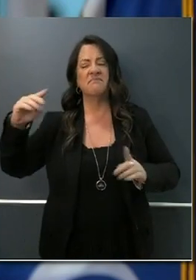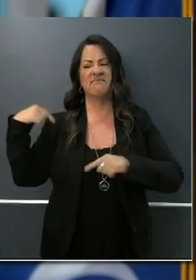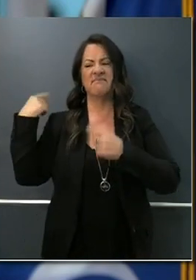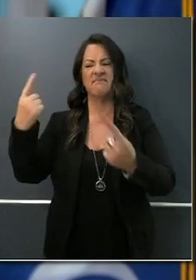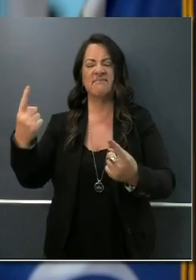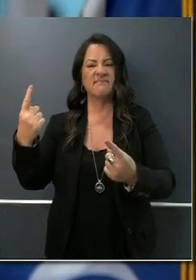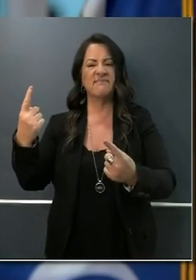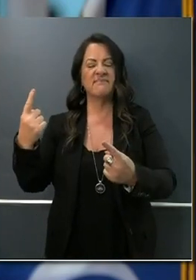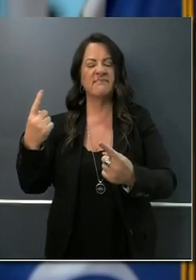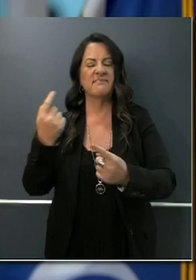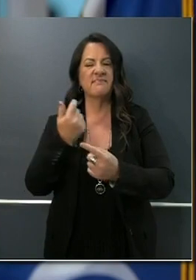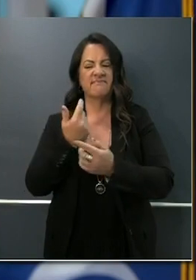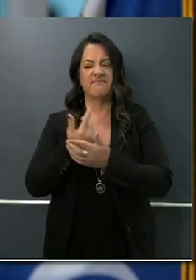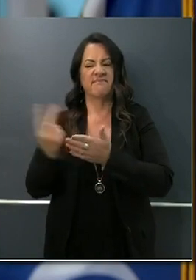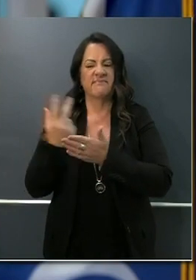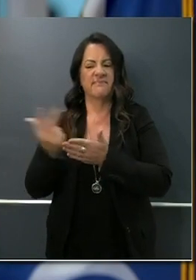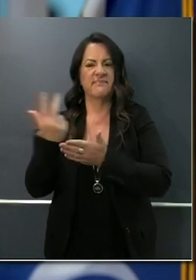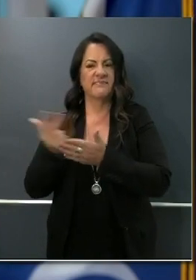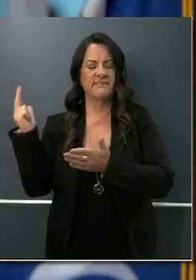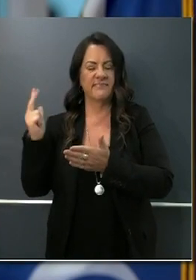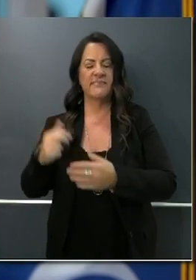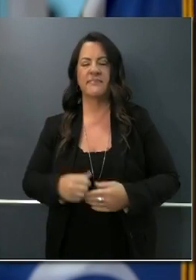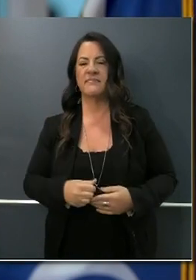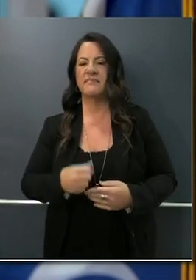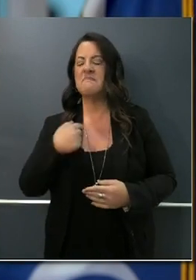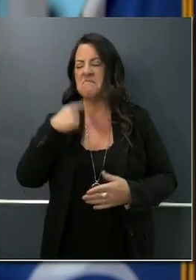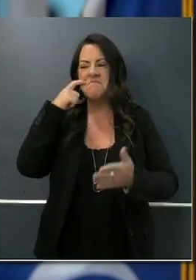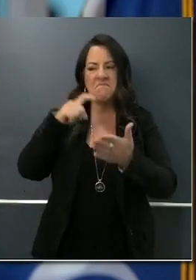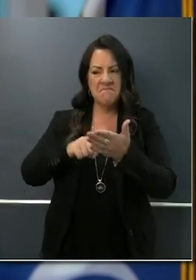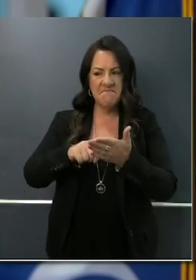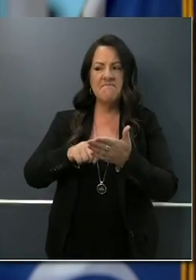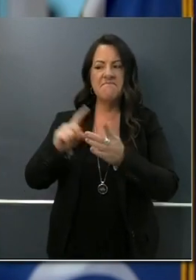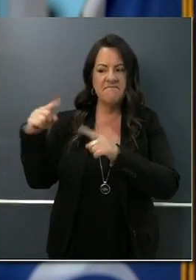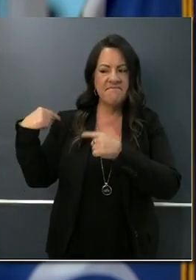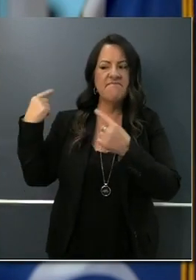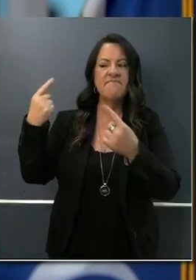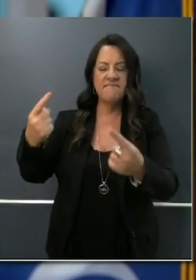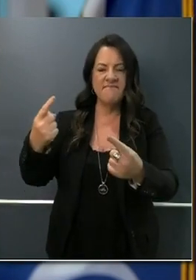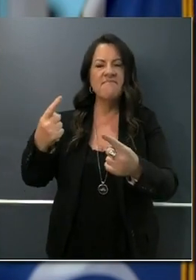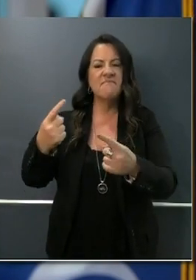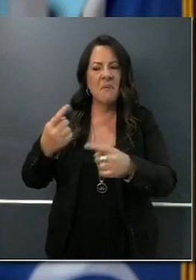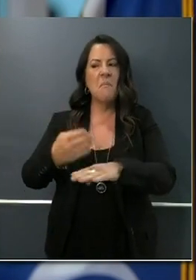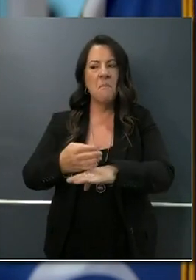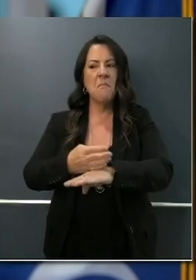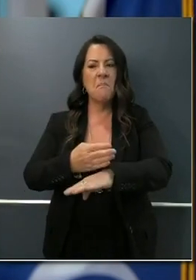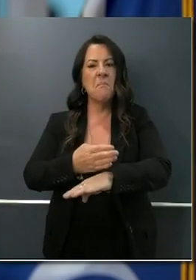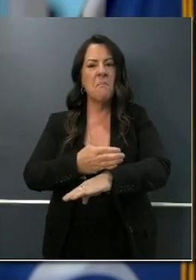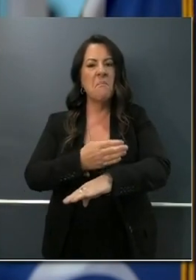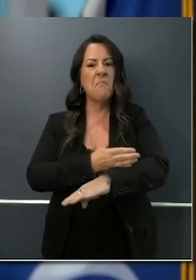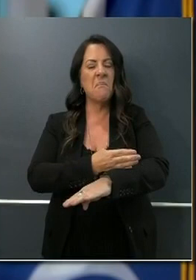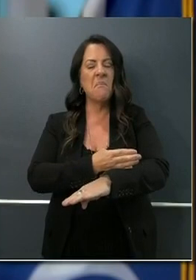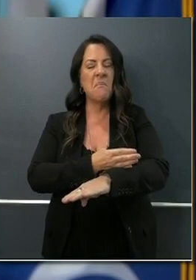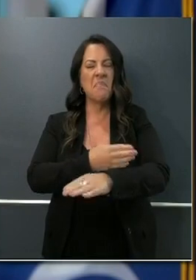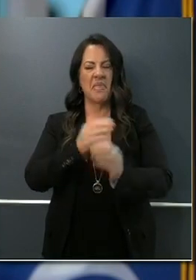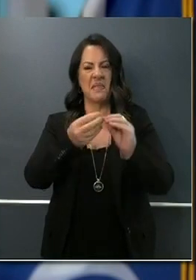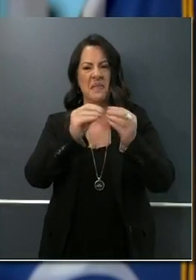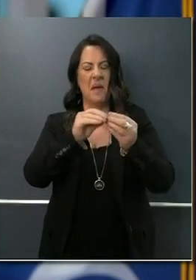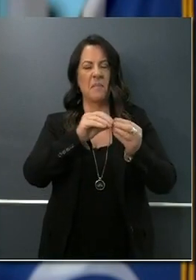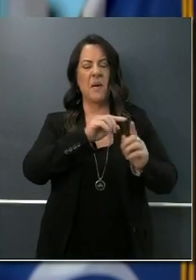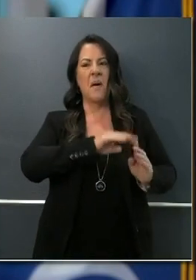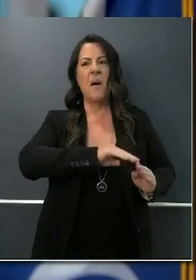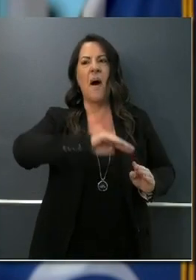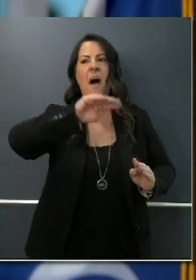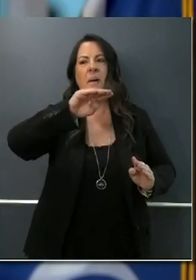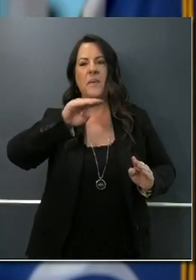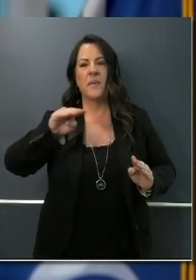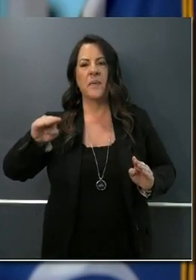progress in this state over the course of the last number of weeks. And that's why I want to just confront the topic that is